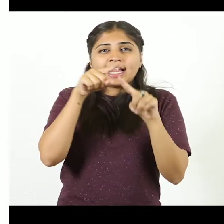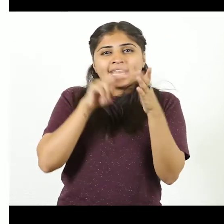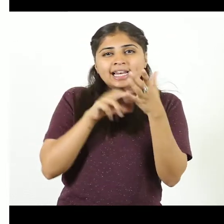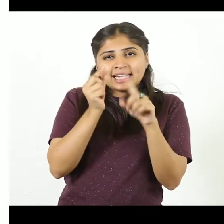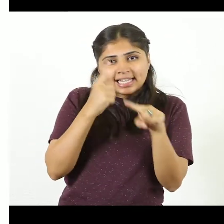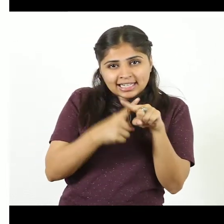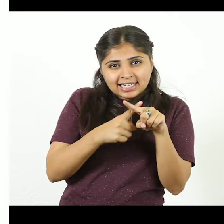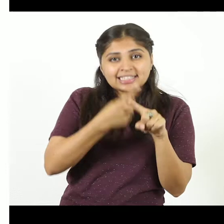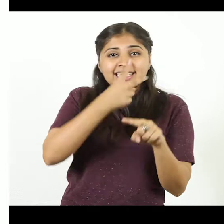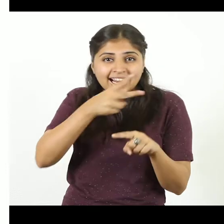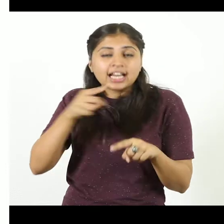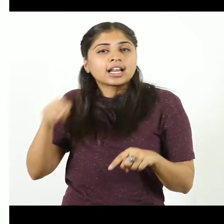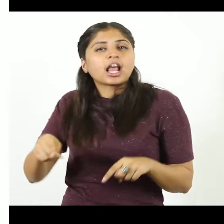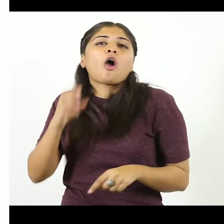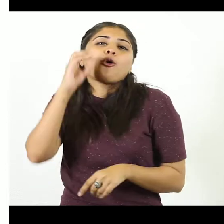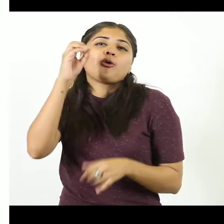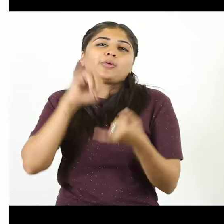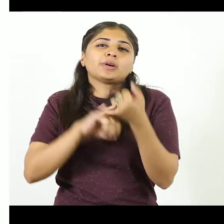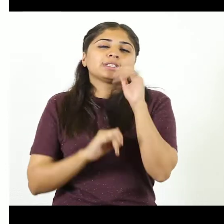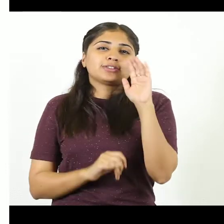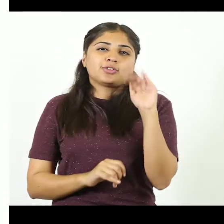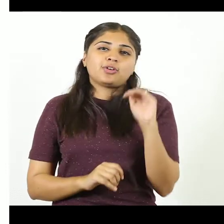operating systems.